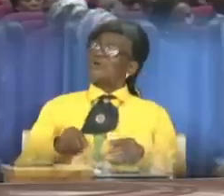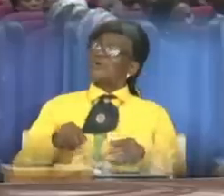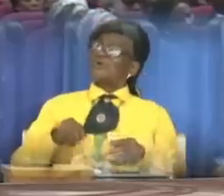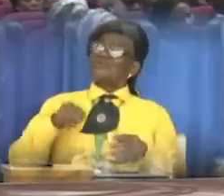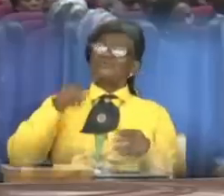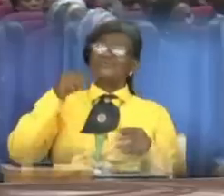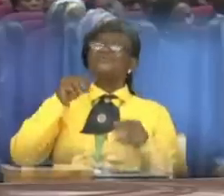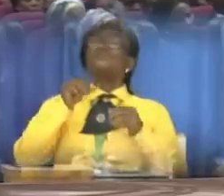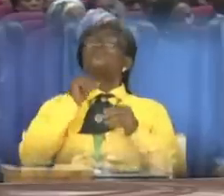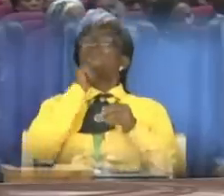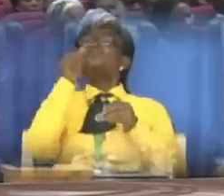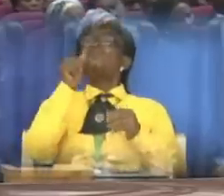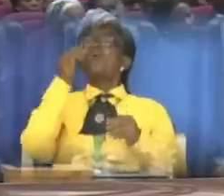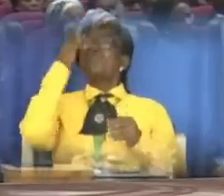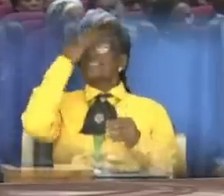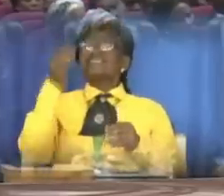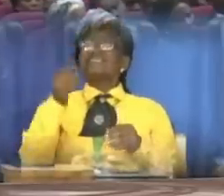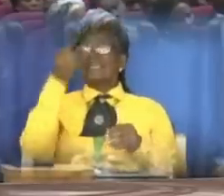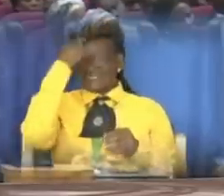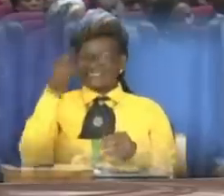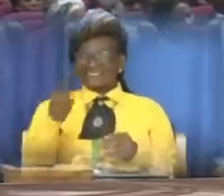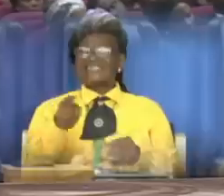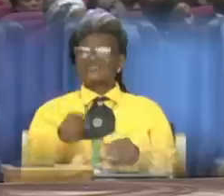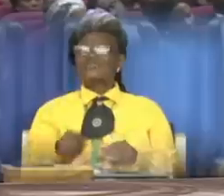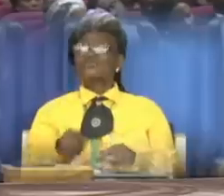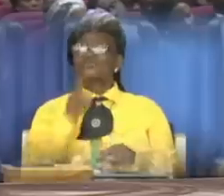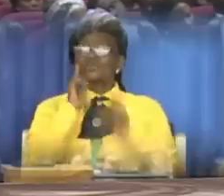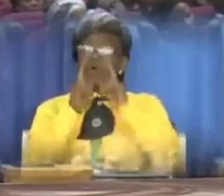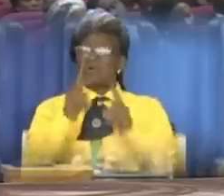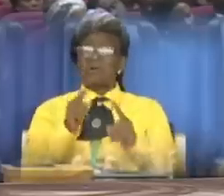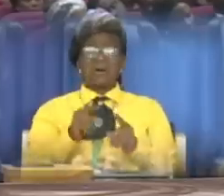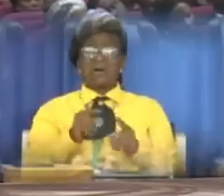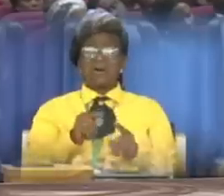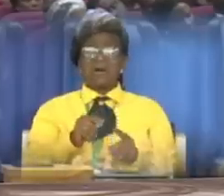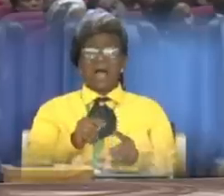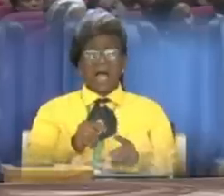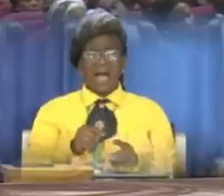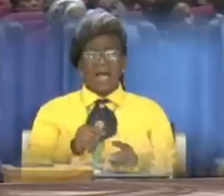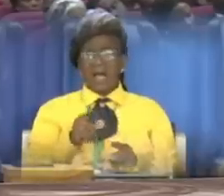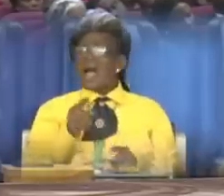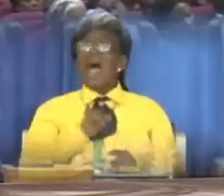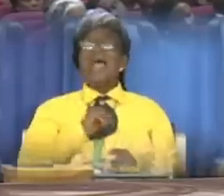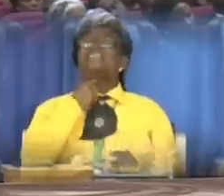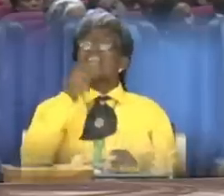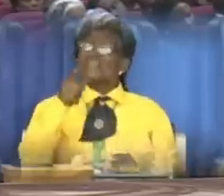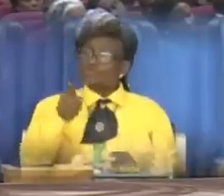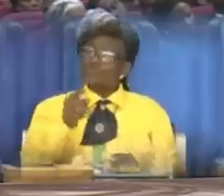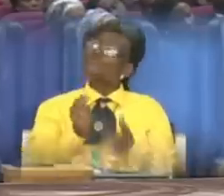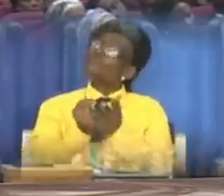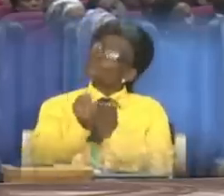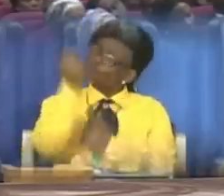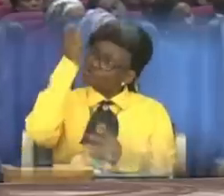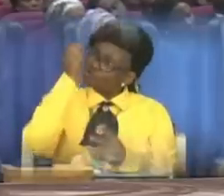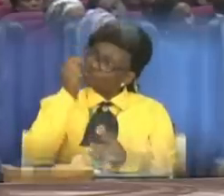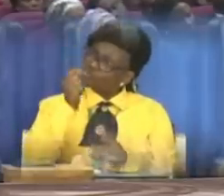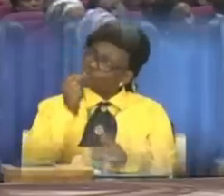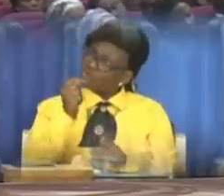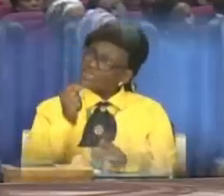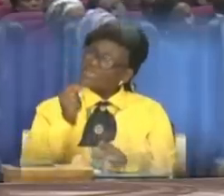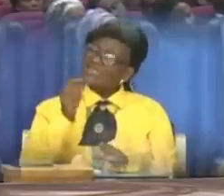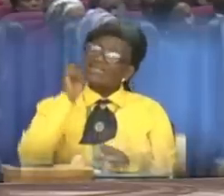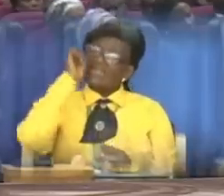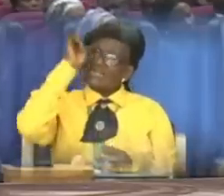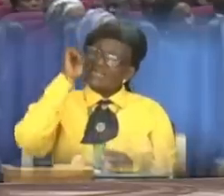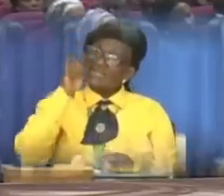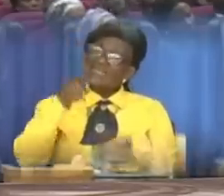not talking nonsense. Telling you the truth. You want proof? He went under the